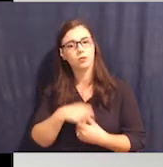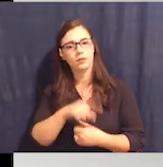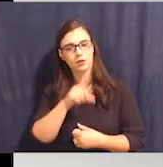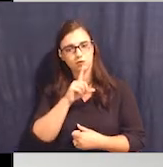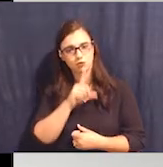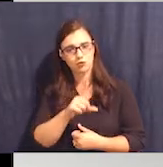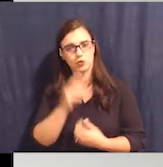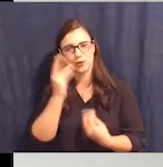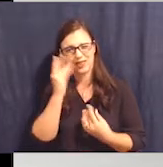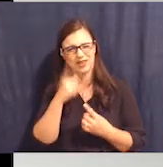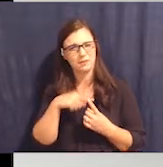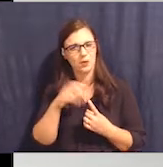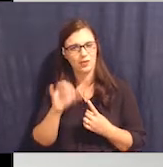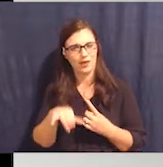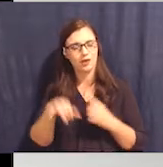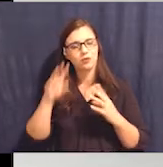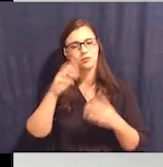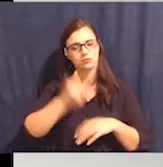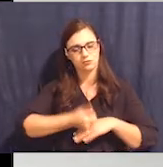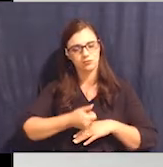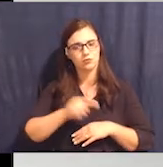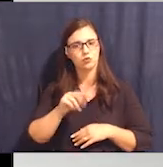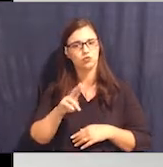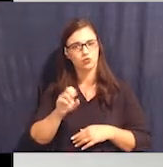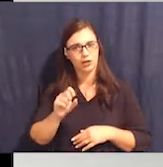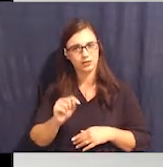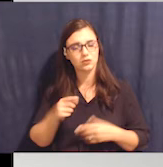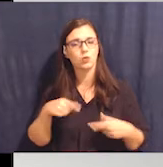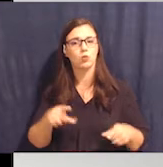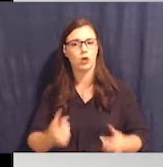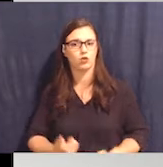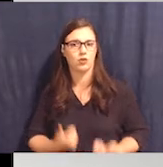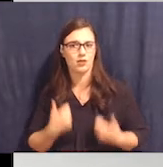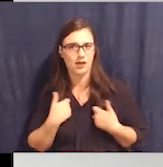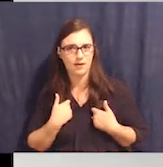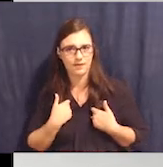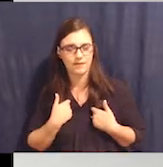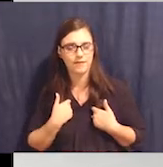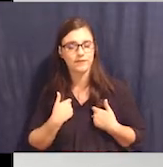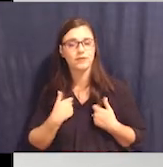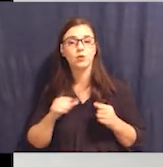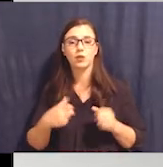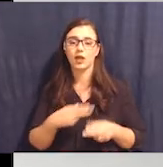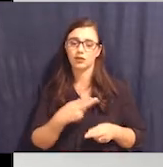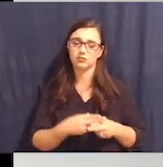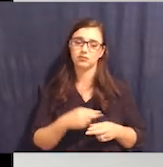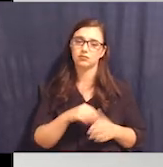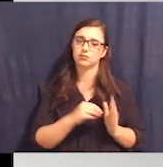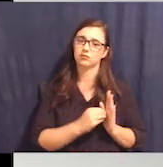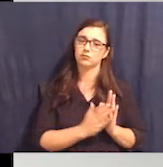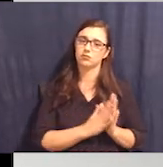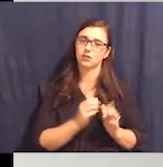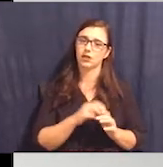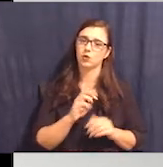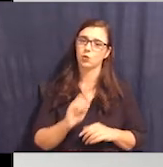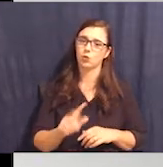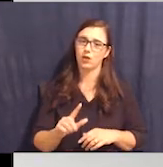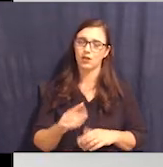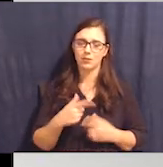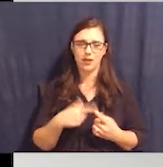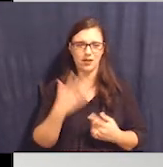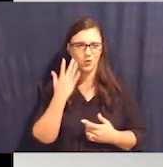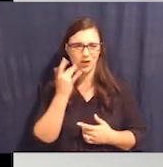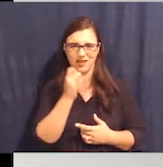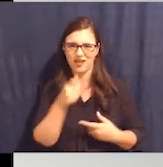need to think of that, create this trust while you're living. You can name it in your will, but